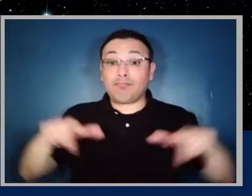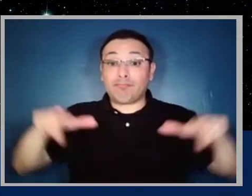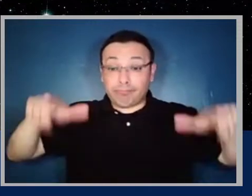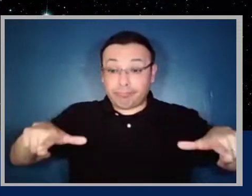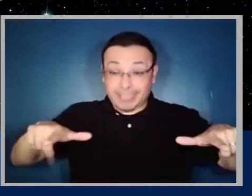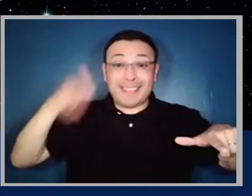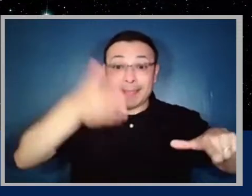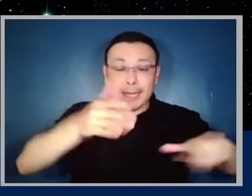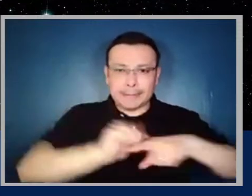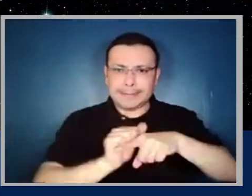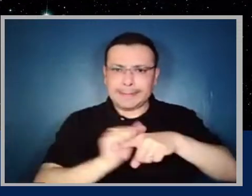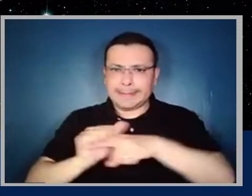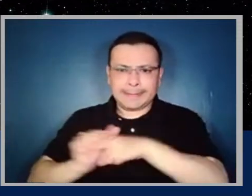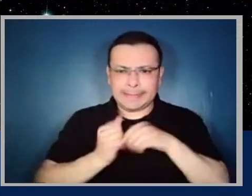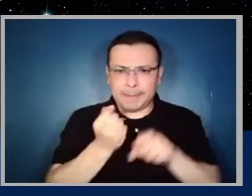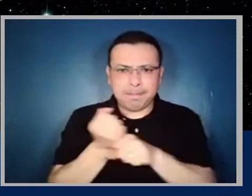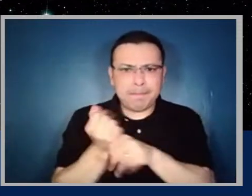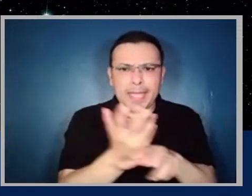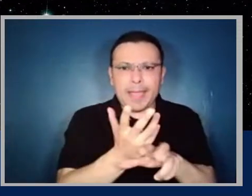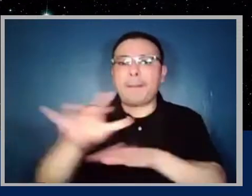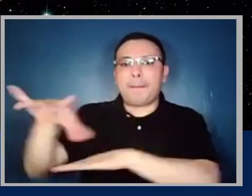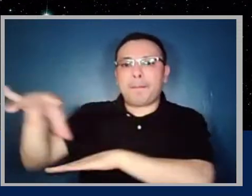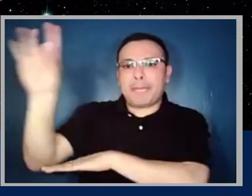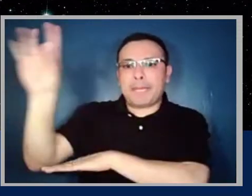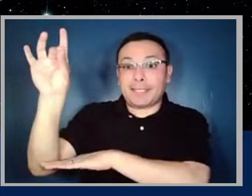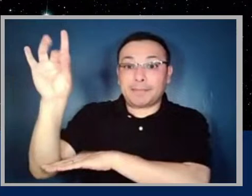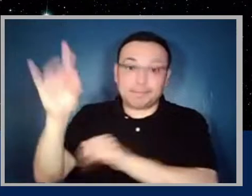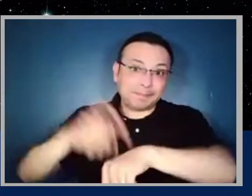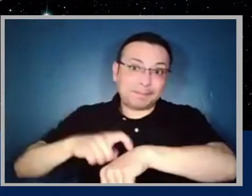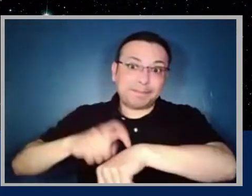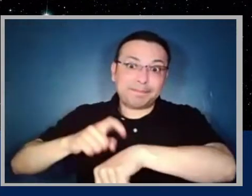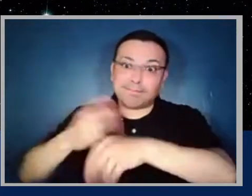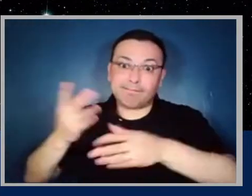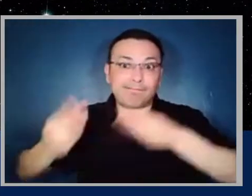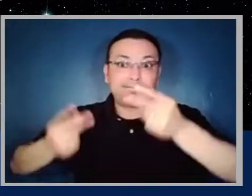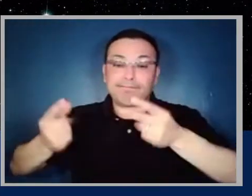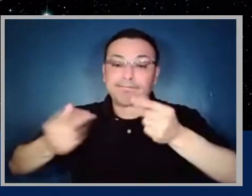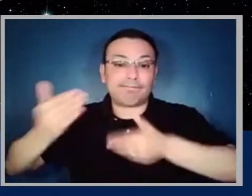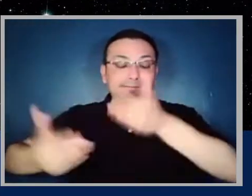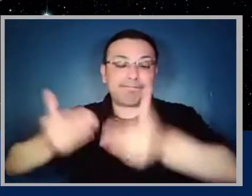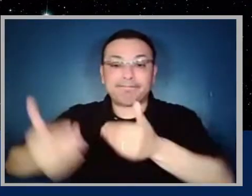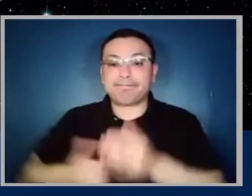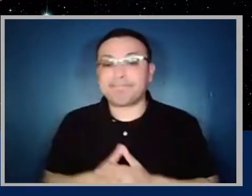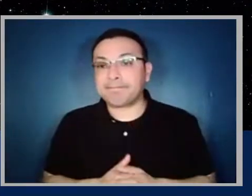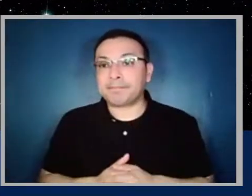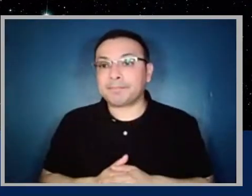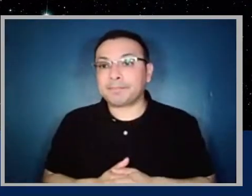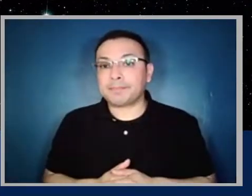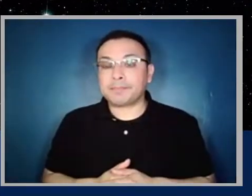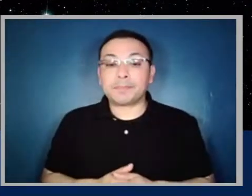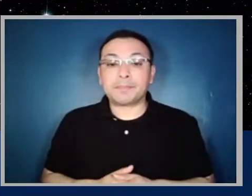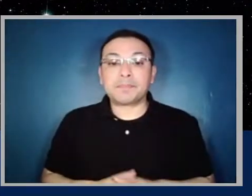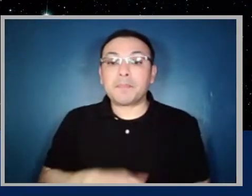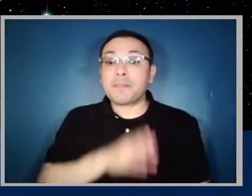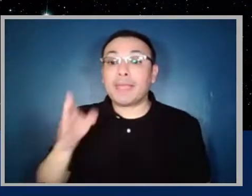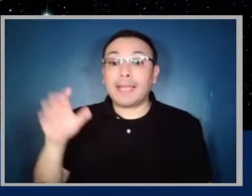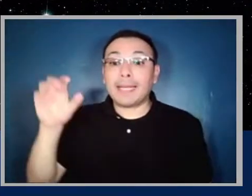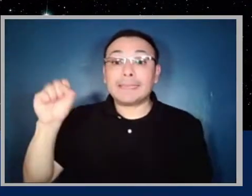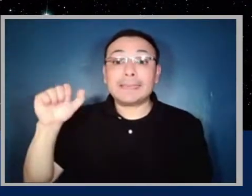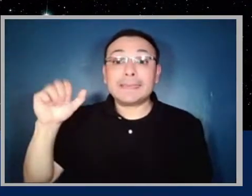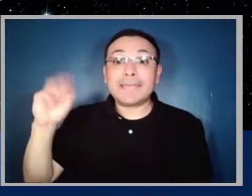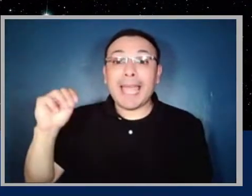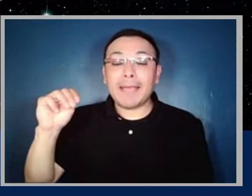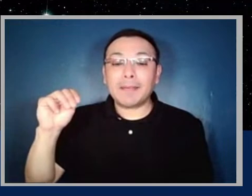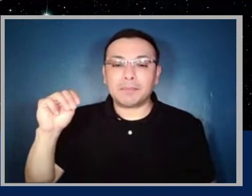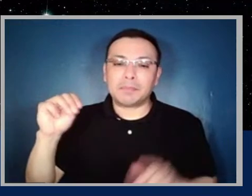vehicle. That is so exciting. And then Sam, with with your recoveries then too, with